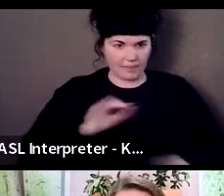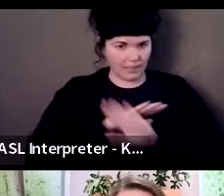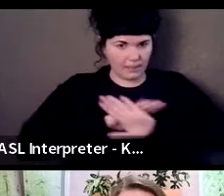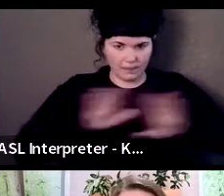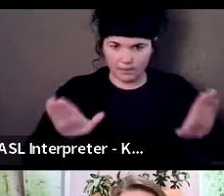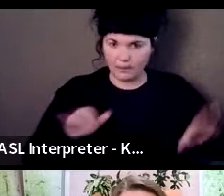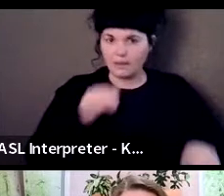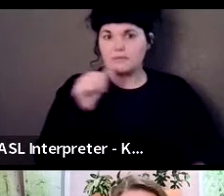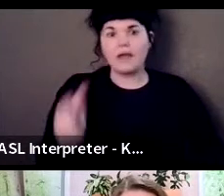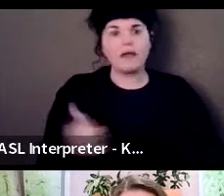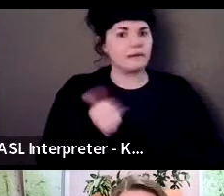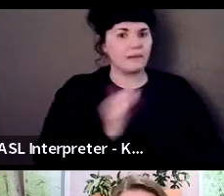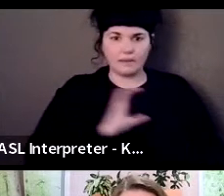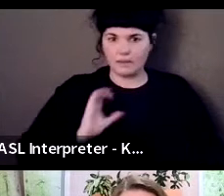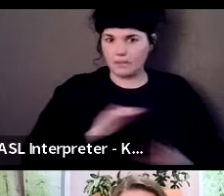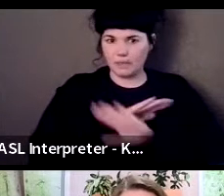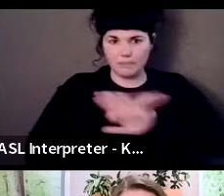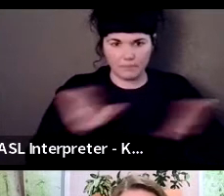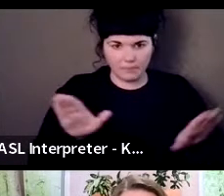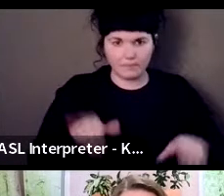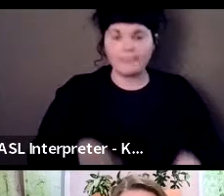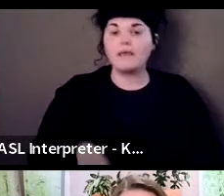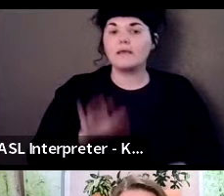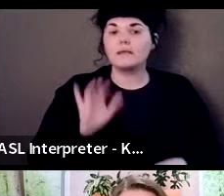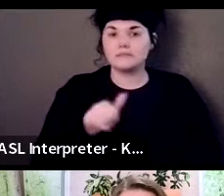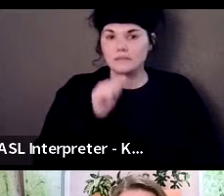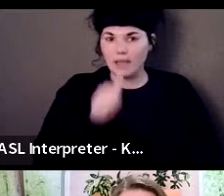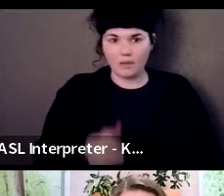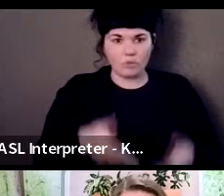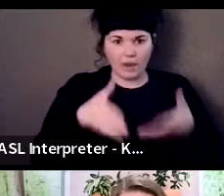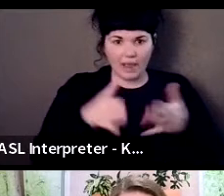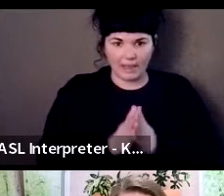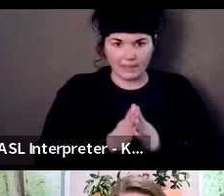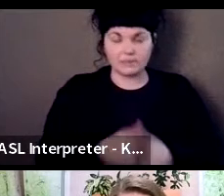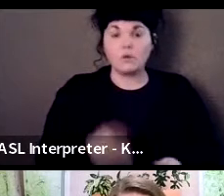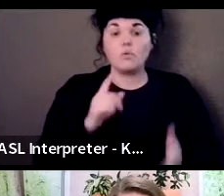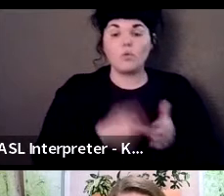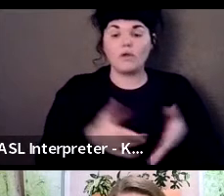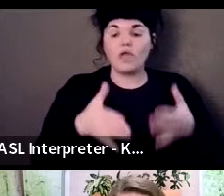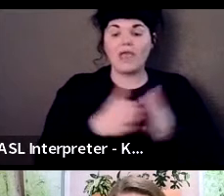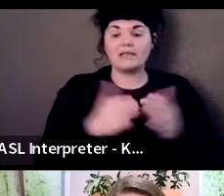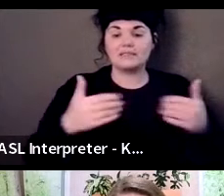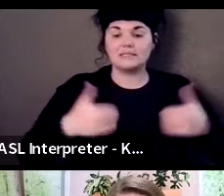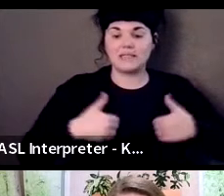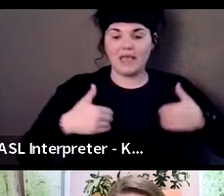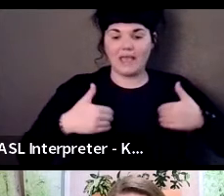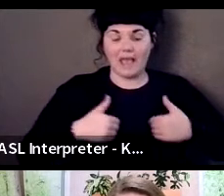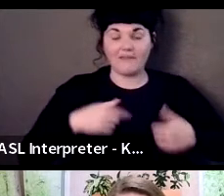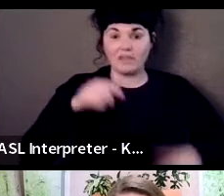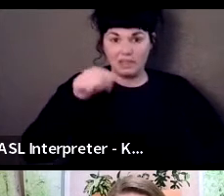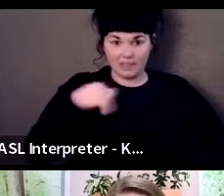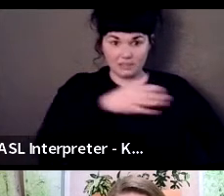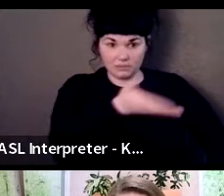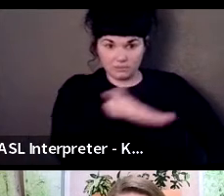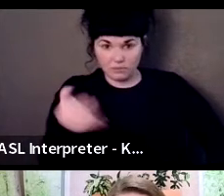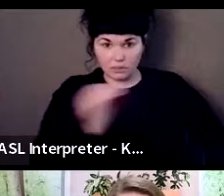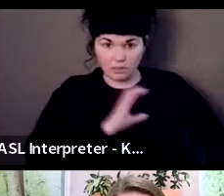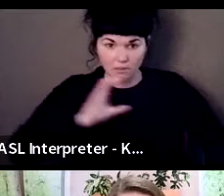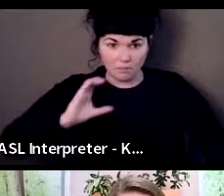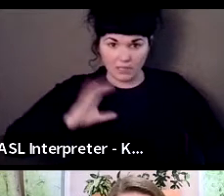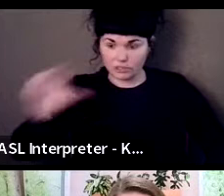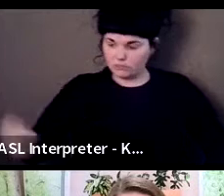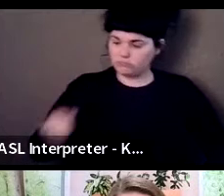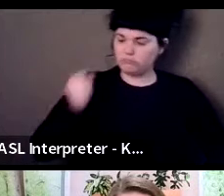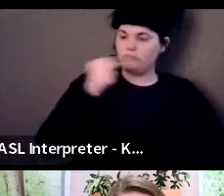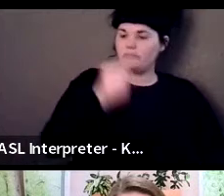That's not what's being asked. What's being asked is to have an appointment from this governing body, the commission,